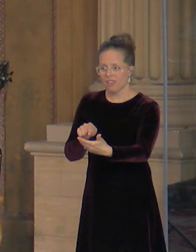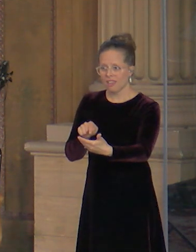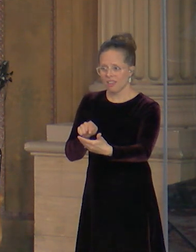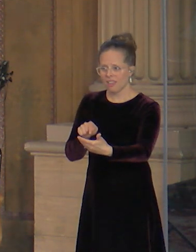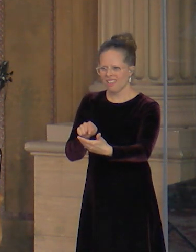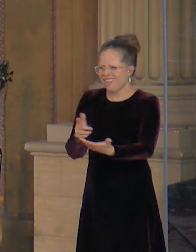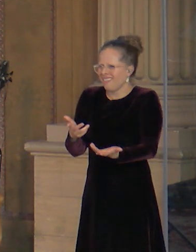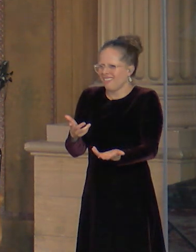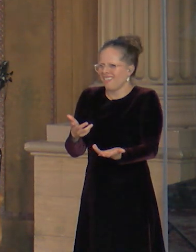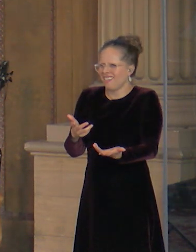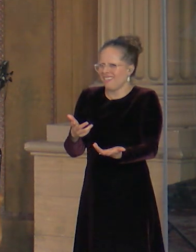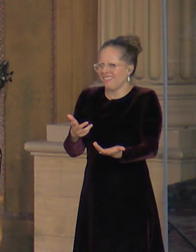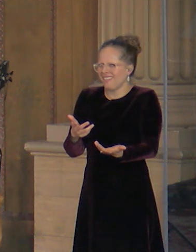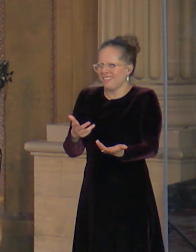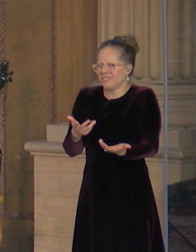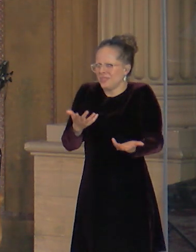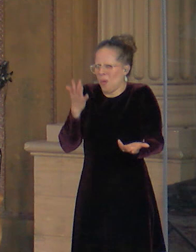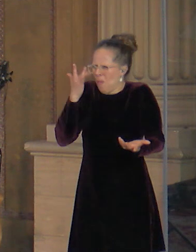so what's the temptation here